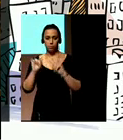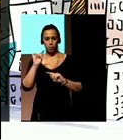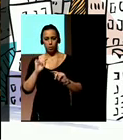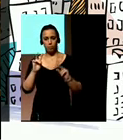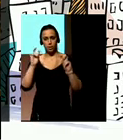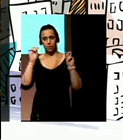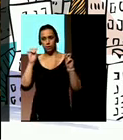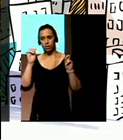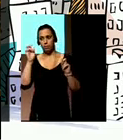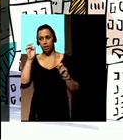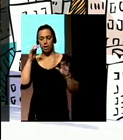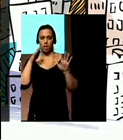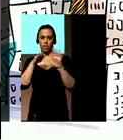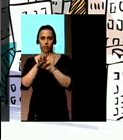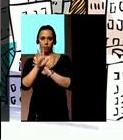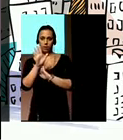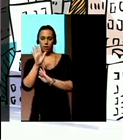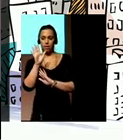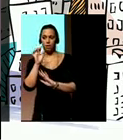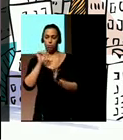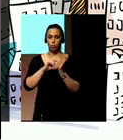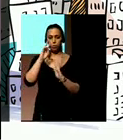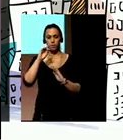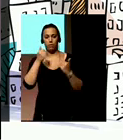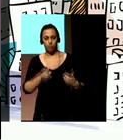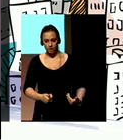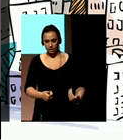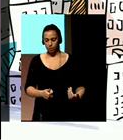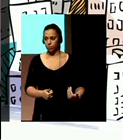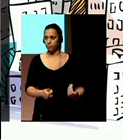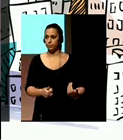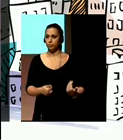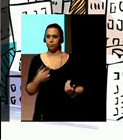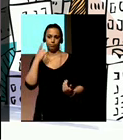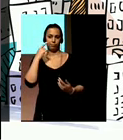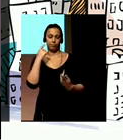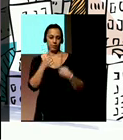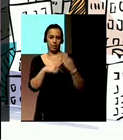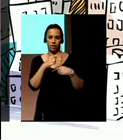the problem of accessibility from the physical point of view